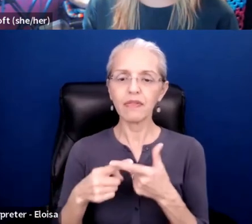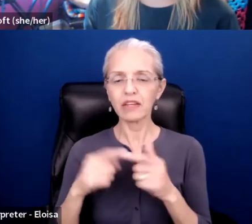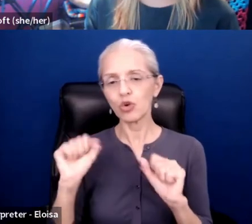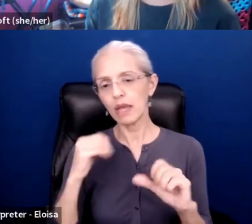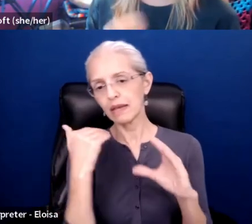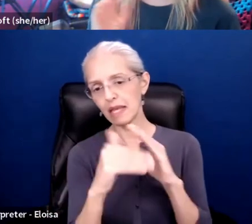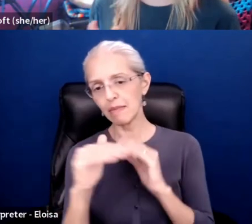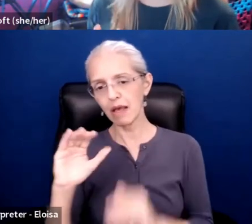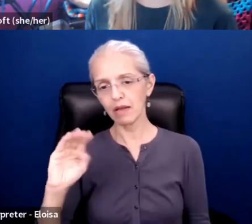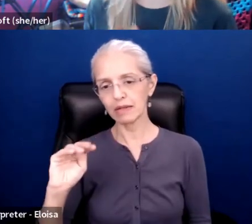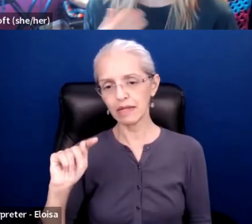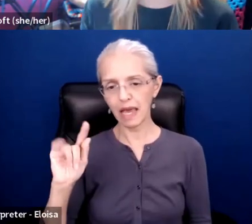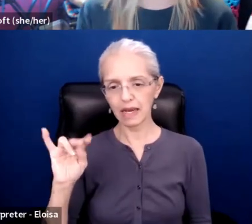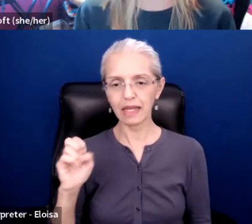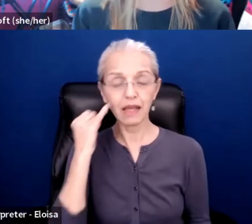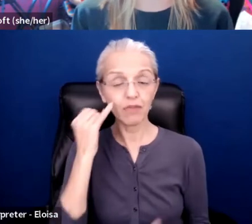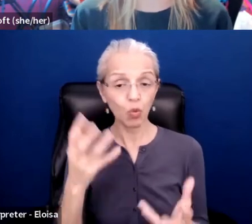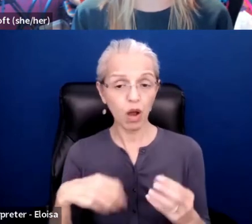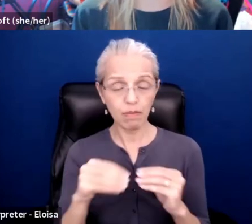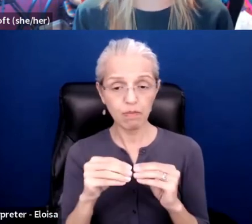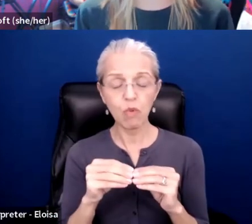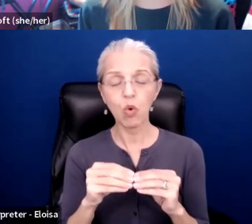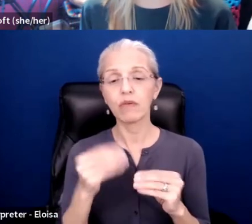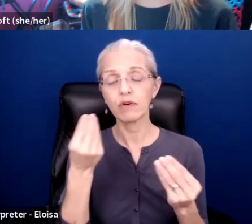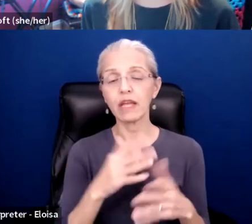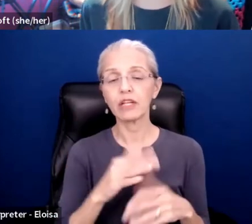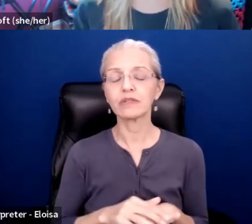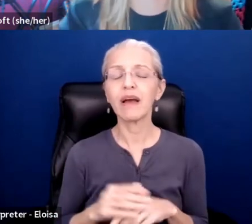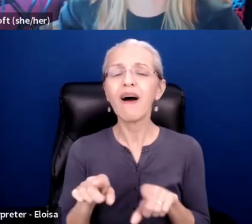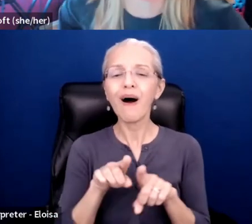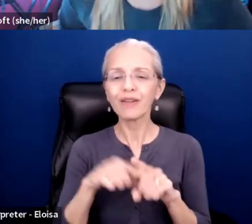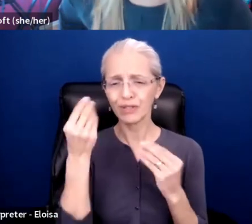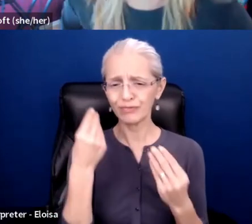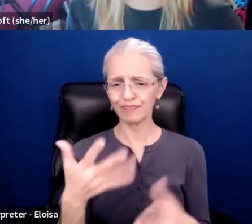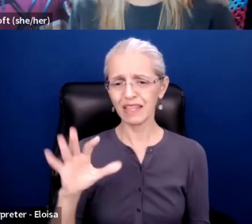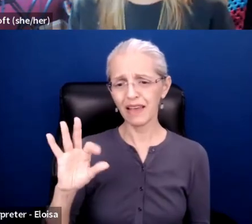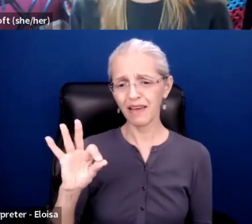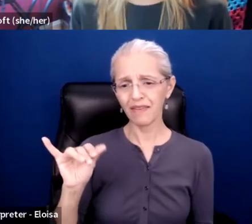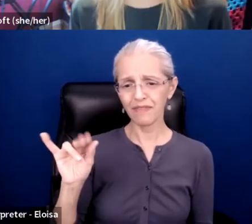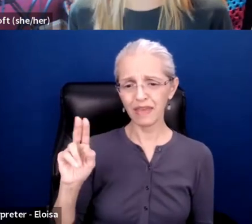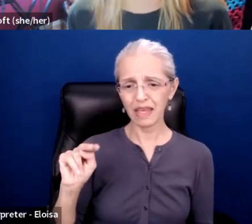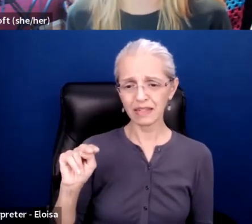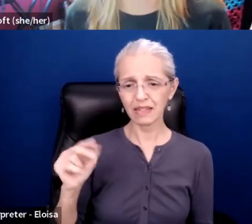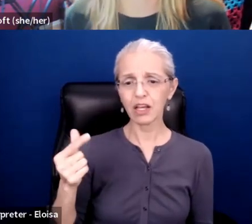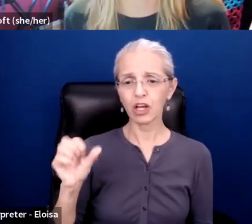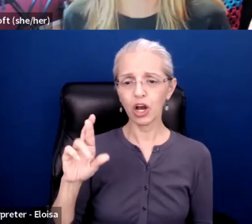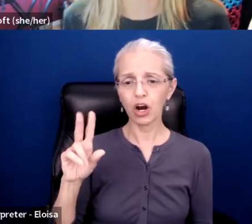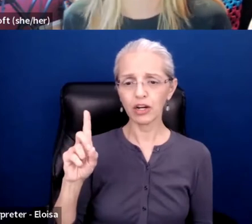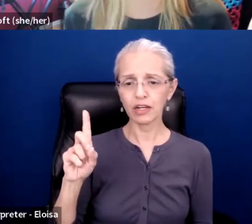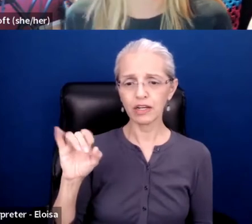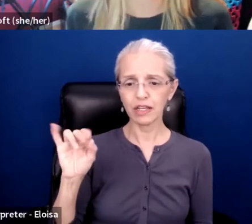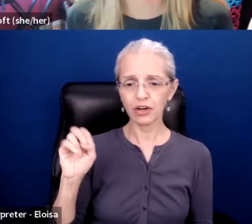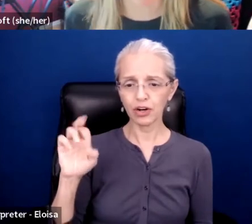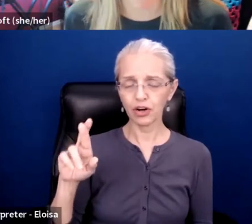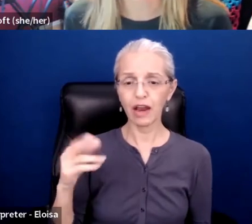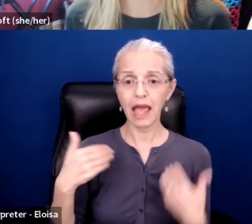of the study. And also Finn Gardner, who had an unexpected issue and wasn't able to make it